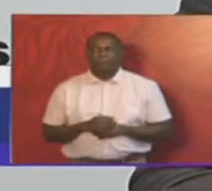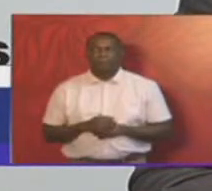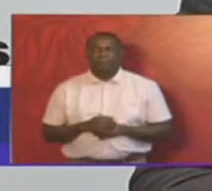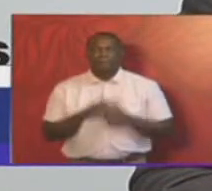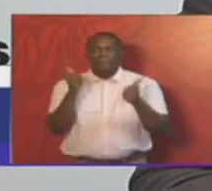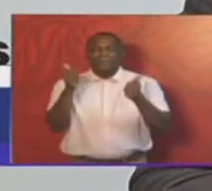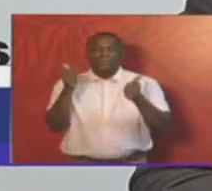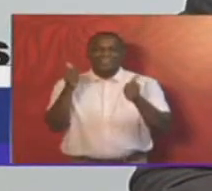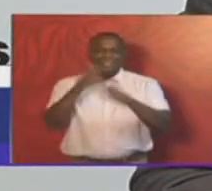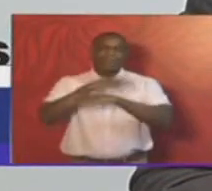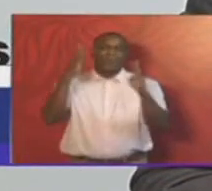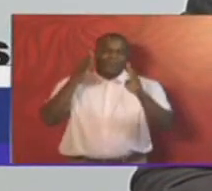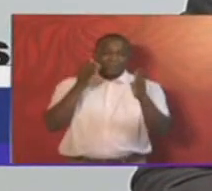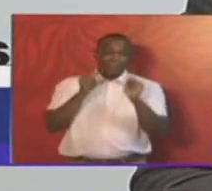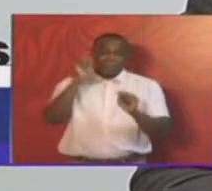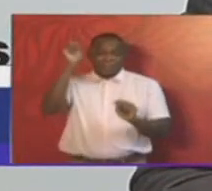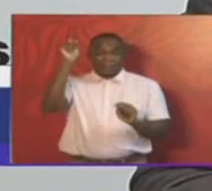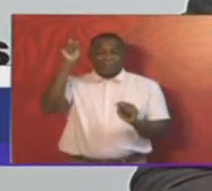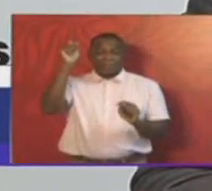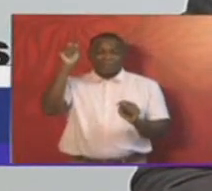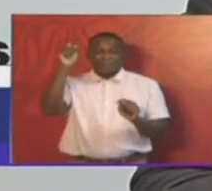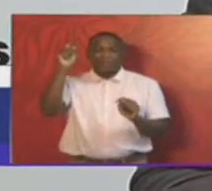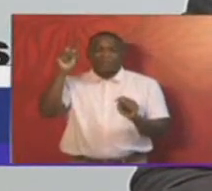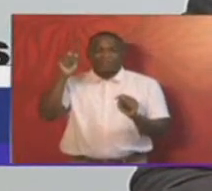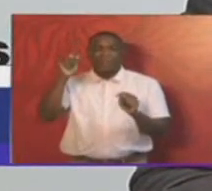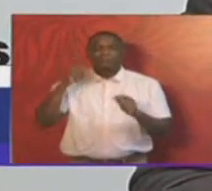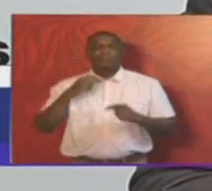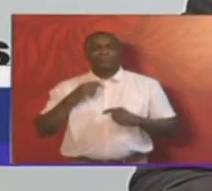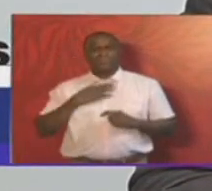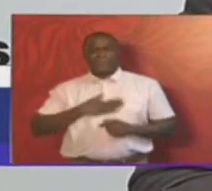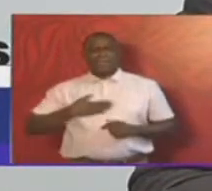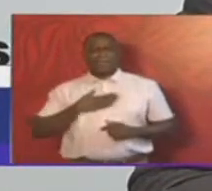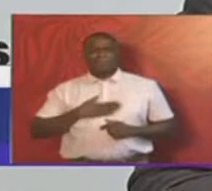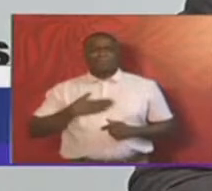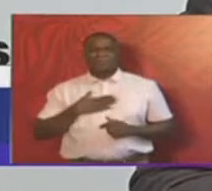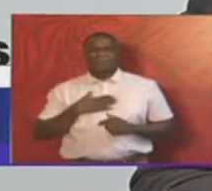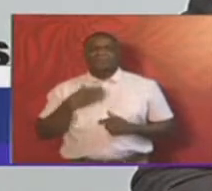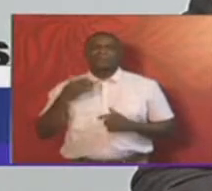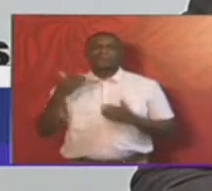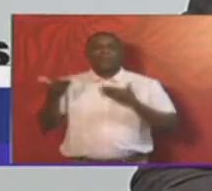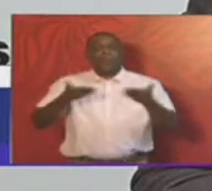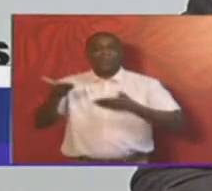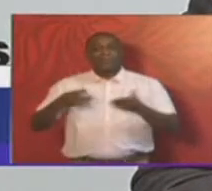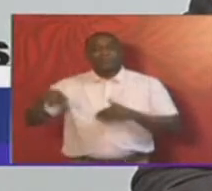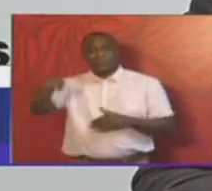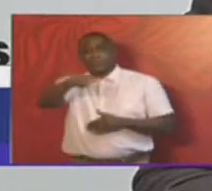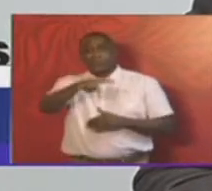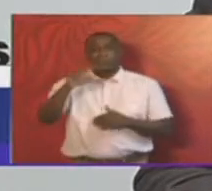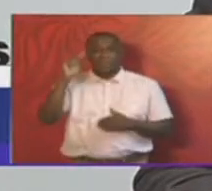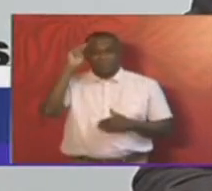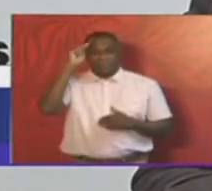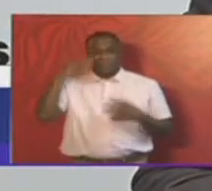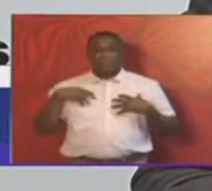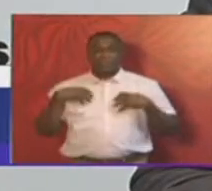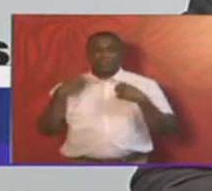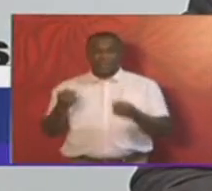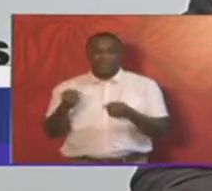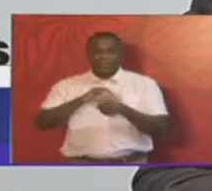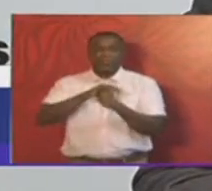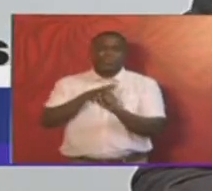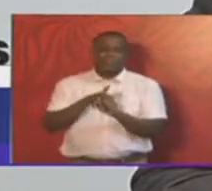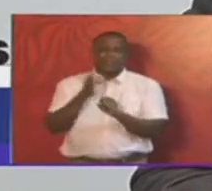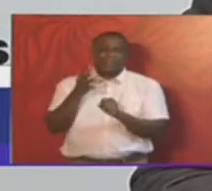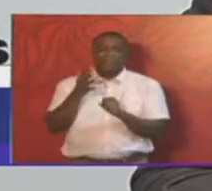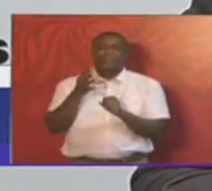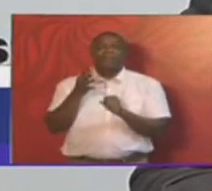Good morning, Trinidad and Tobago. The pleasure is mine to welcome you to the Ministry of Health's COVID-19 update for